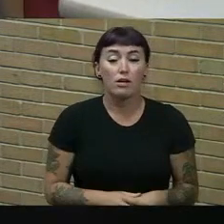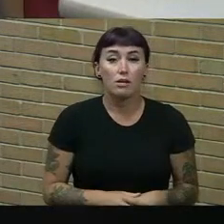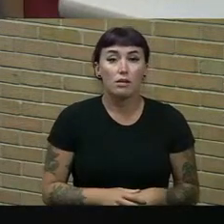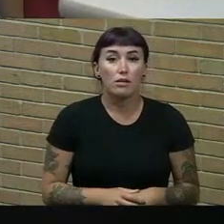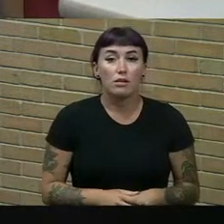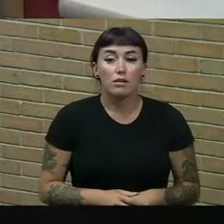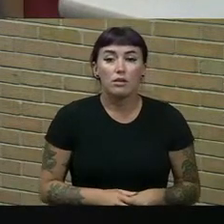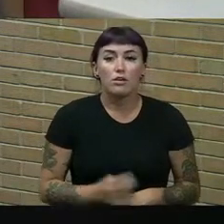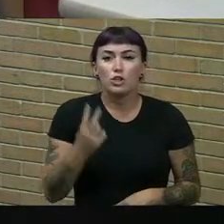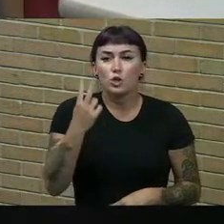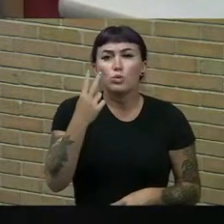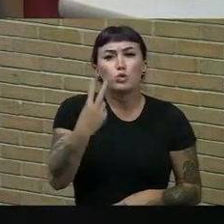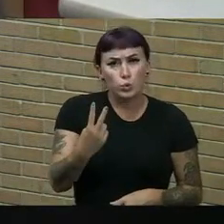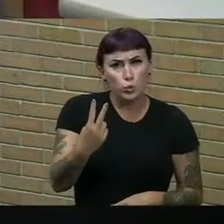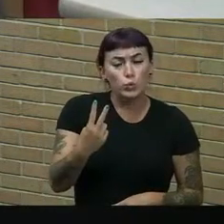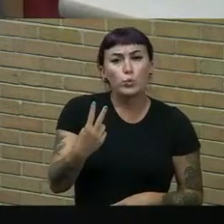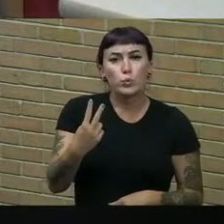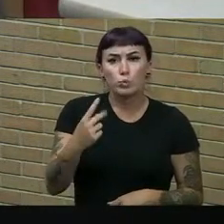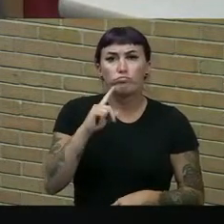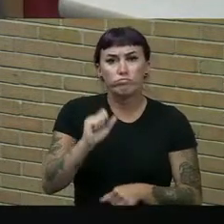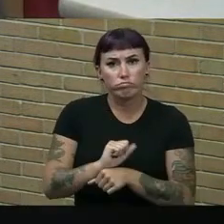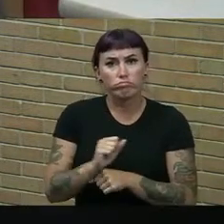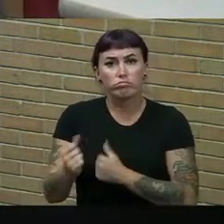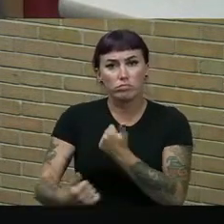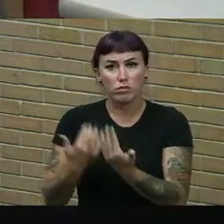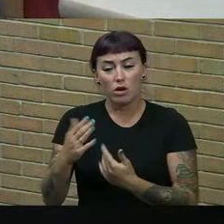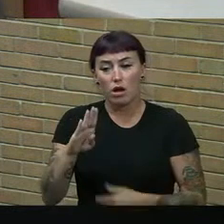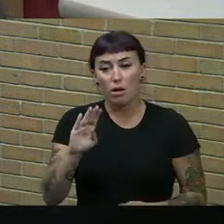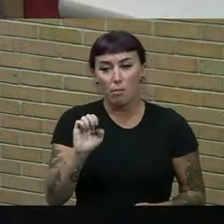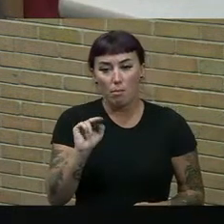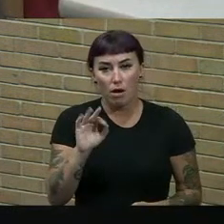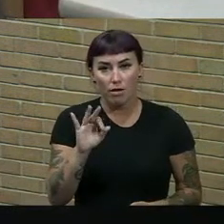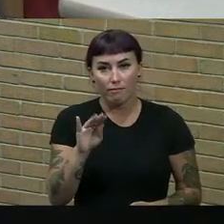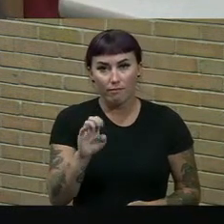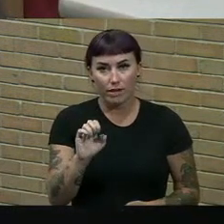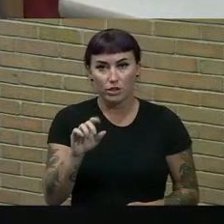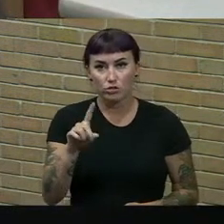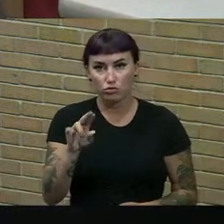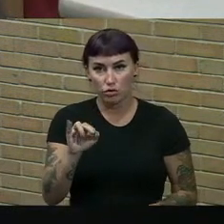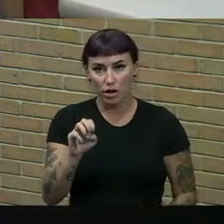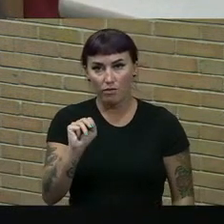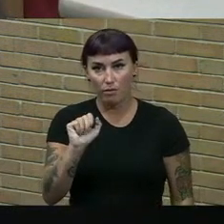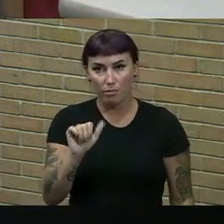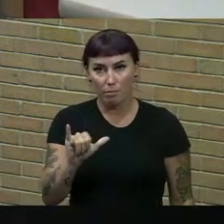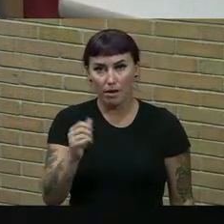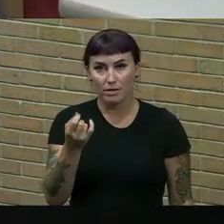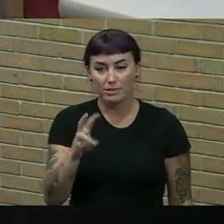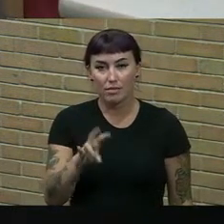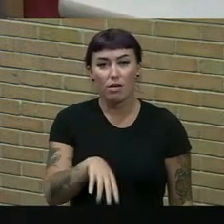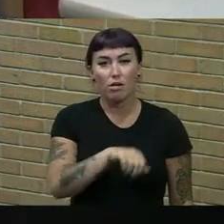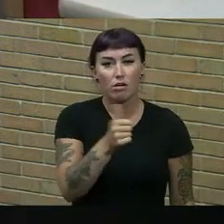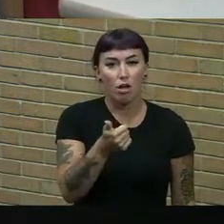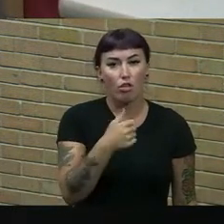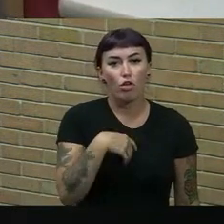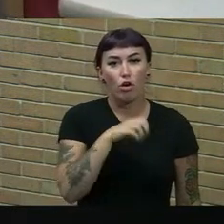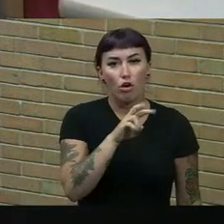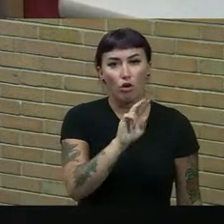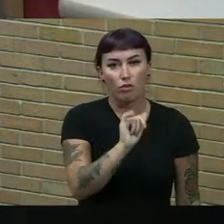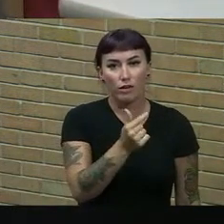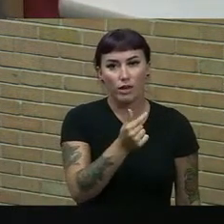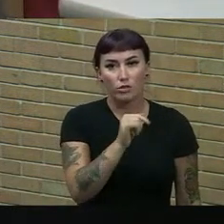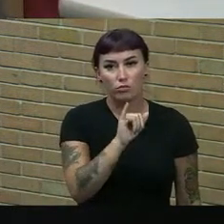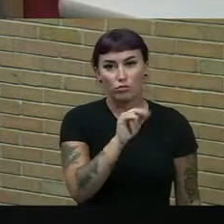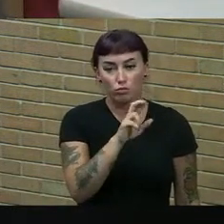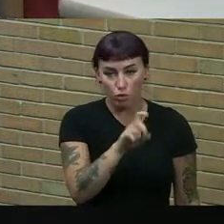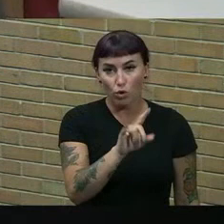were 2 working fires, one on Boniface Drive on May 17 and one on Irving Road June 1. Also, they had a